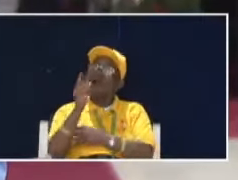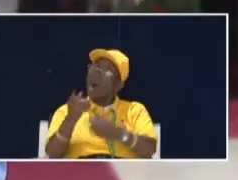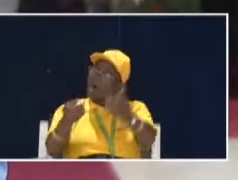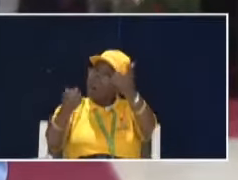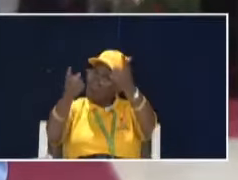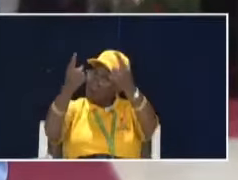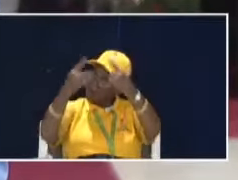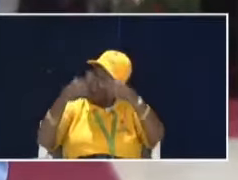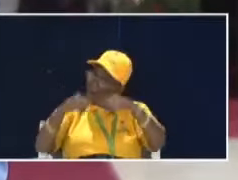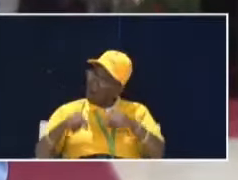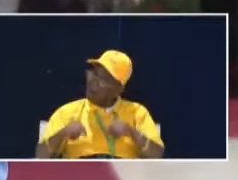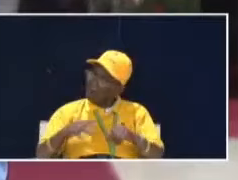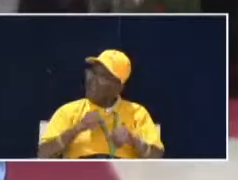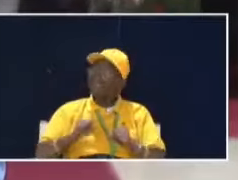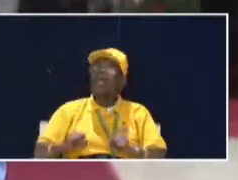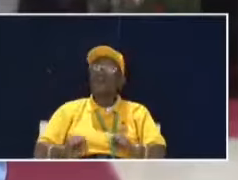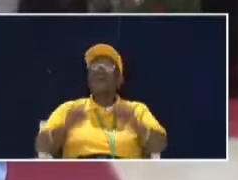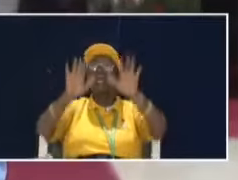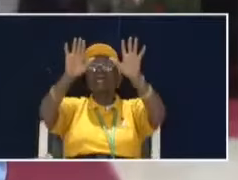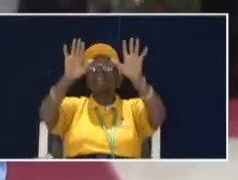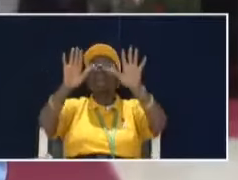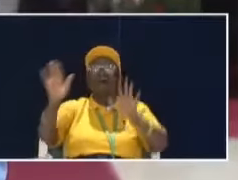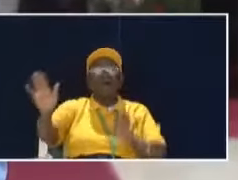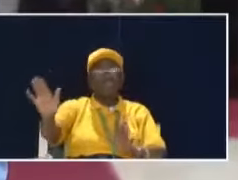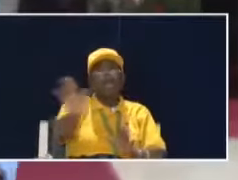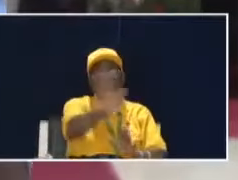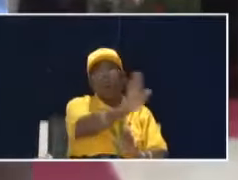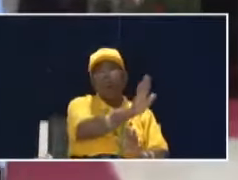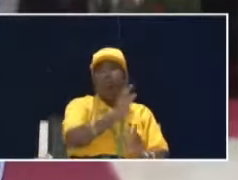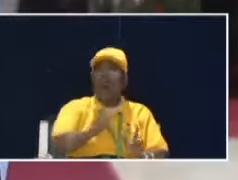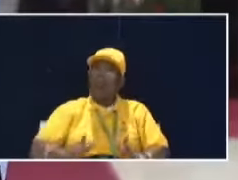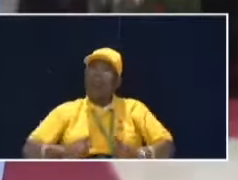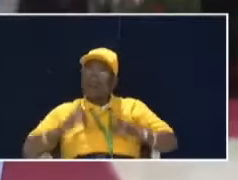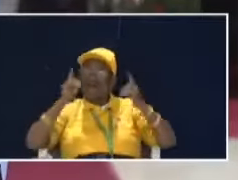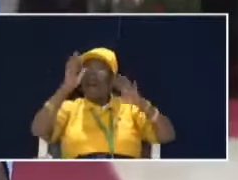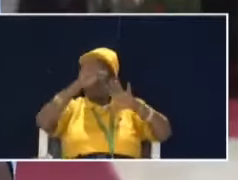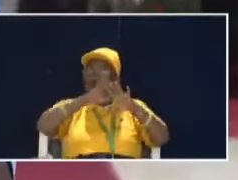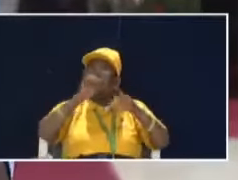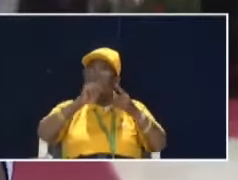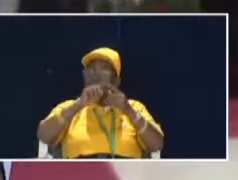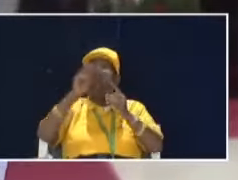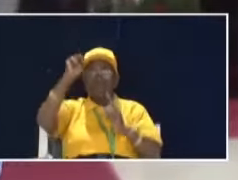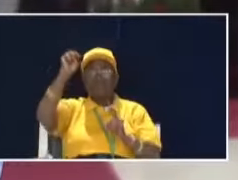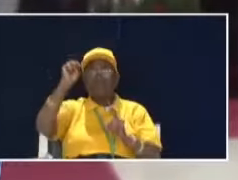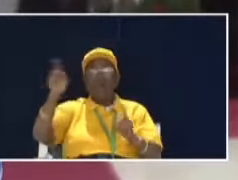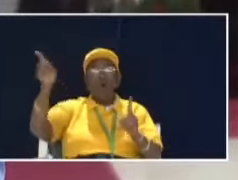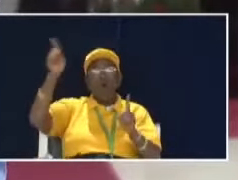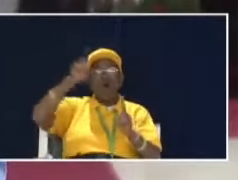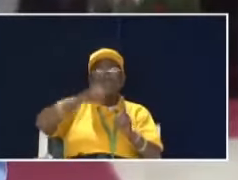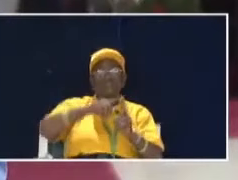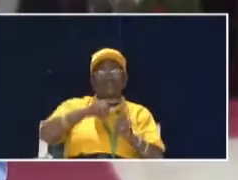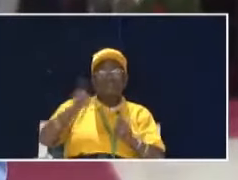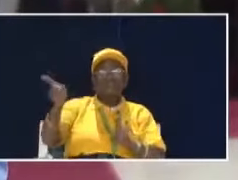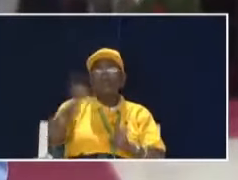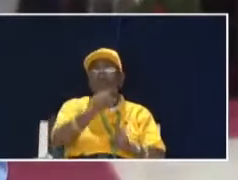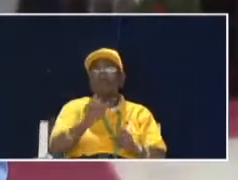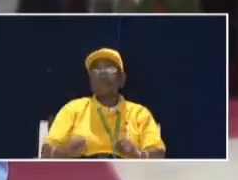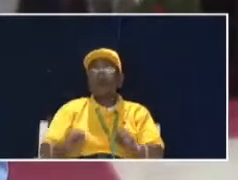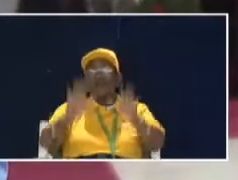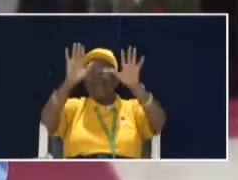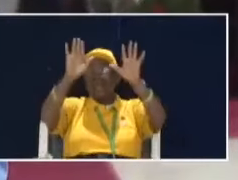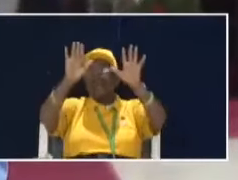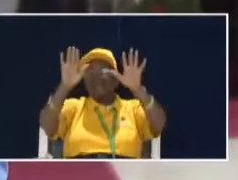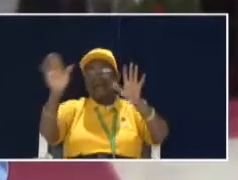until He has washed away your sin. You can begin to enjoy Him. So if you